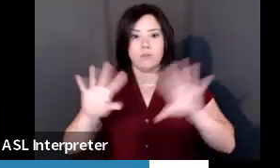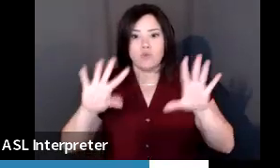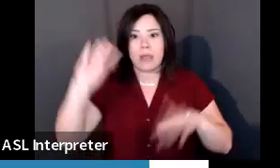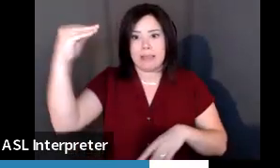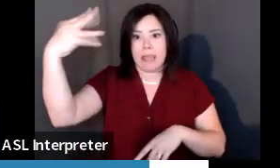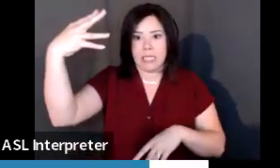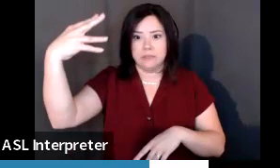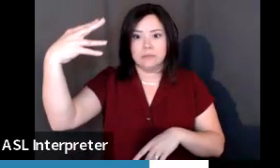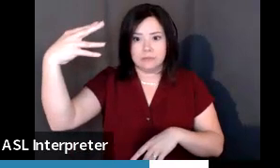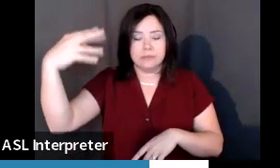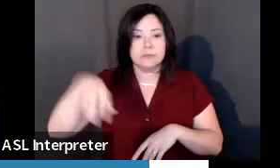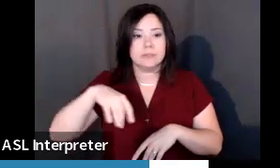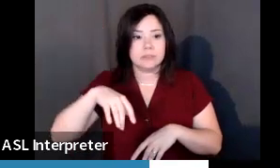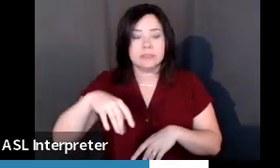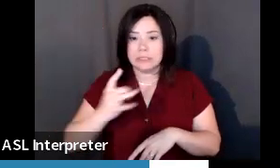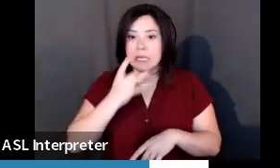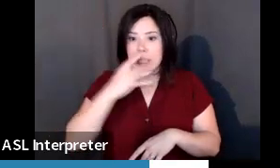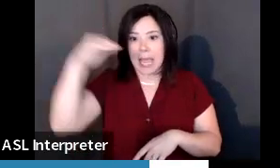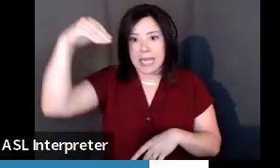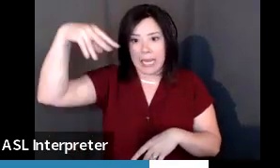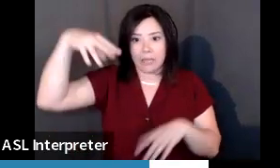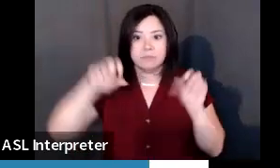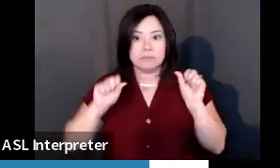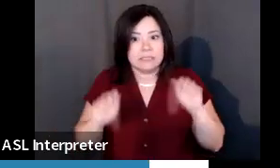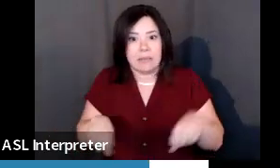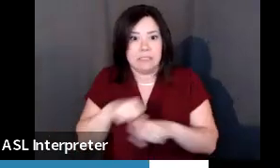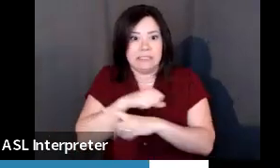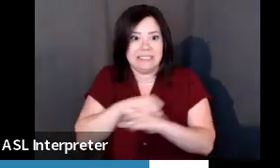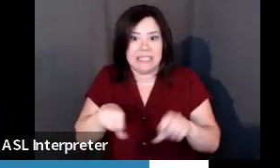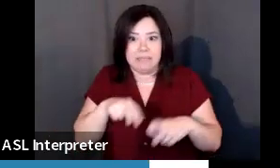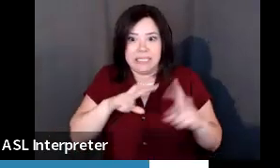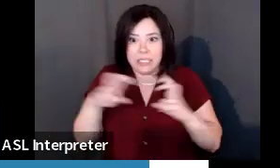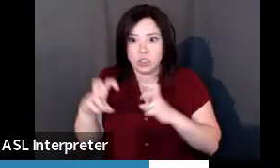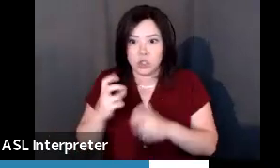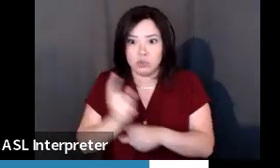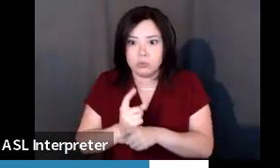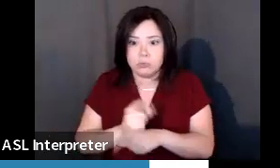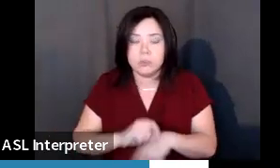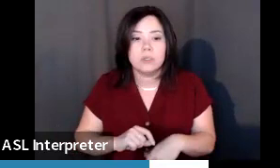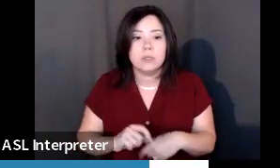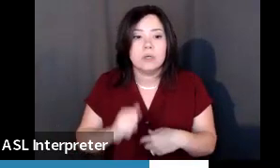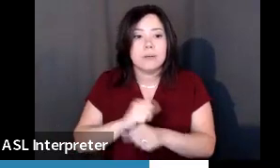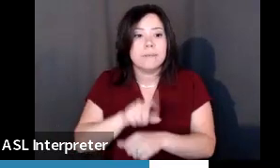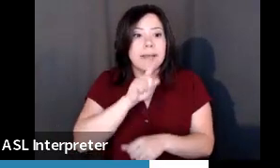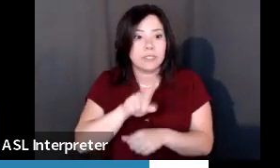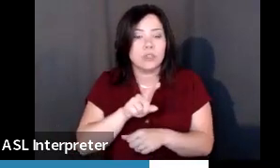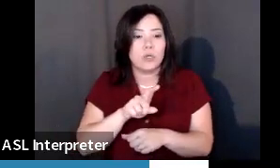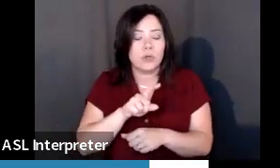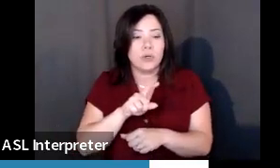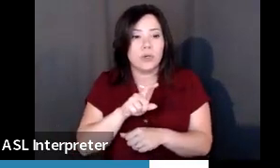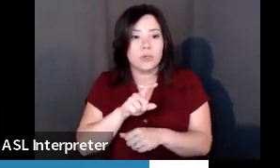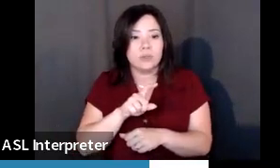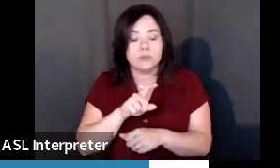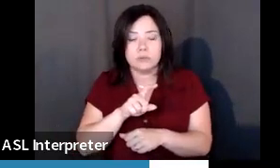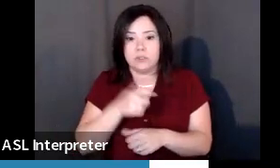be able to do things. Lighting it can be a safety issue, right? So just making sure that you keep that